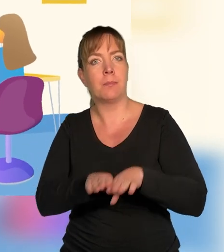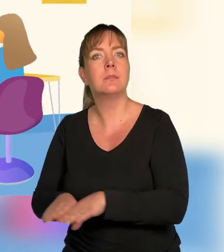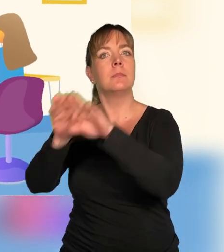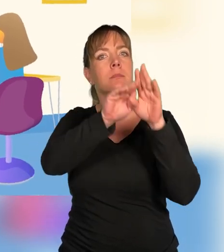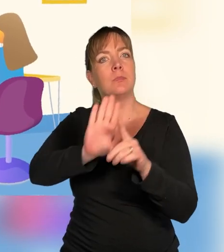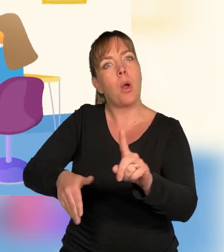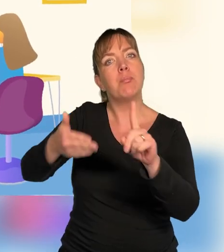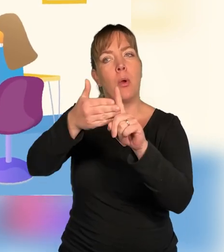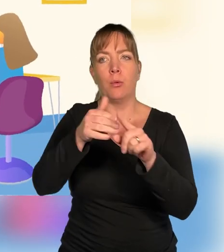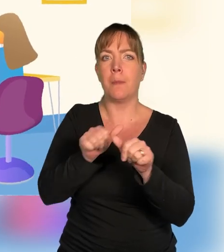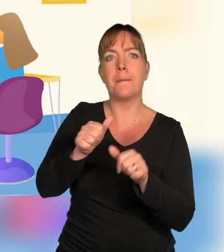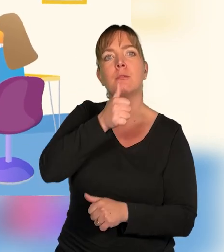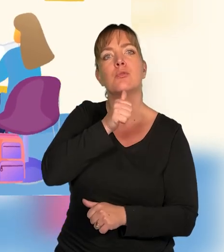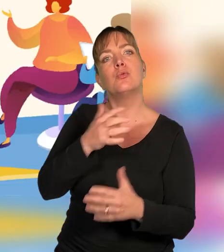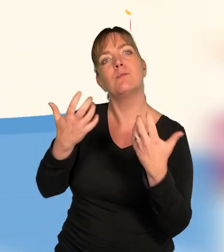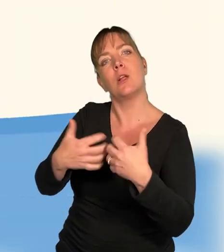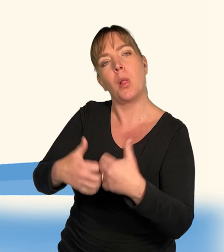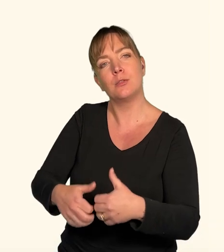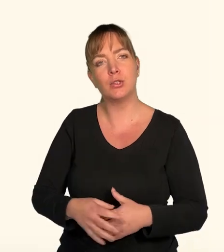of technology.